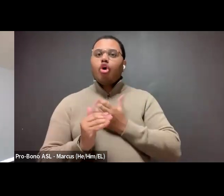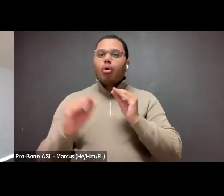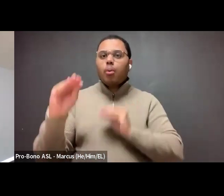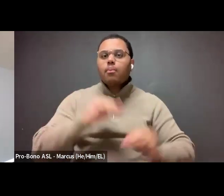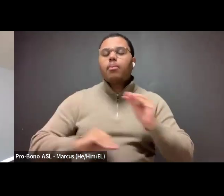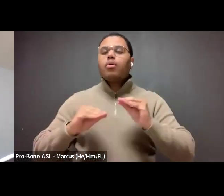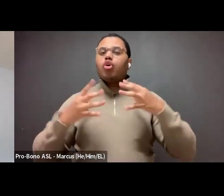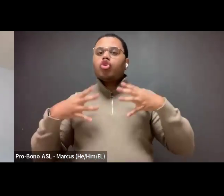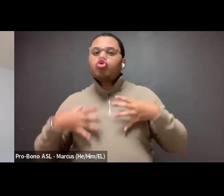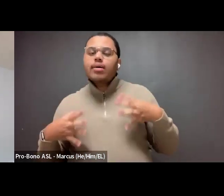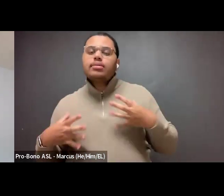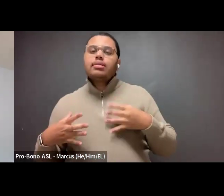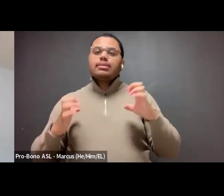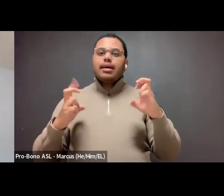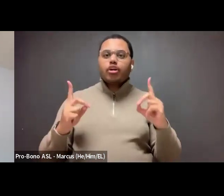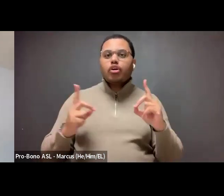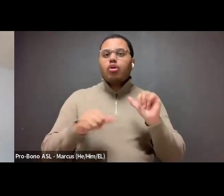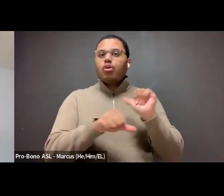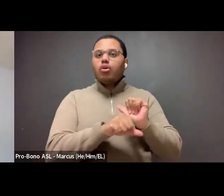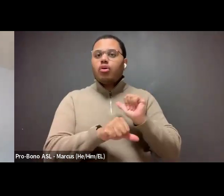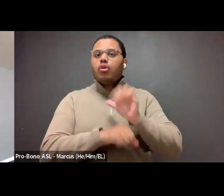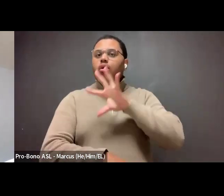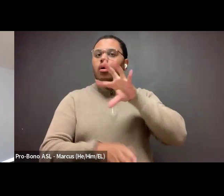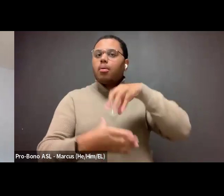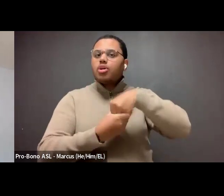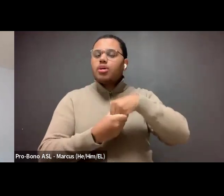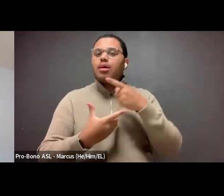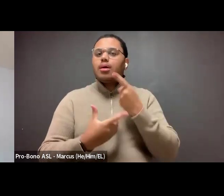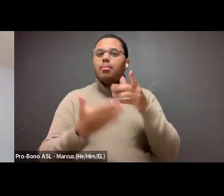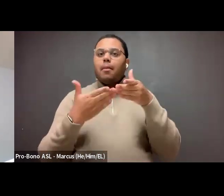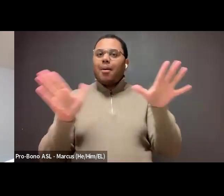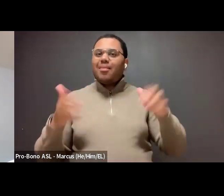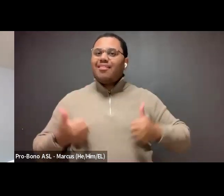dress, education, employment, and participation in public life.